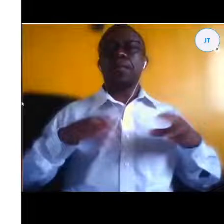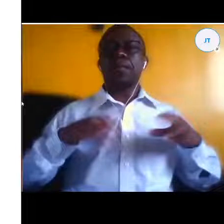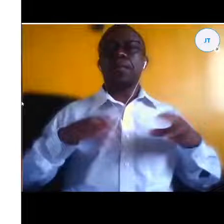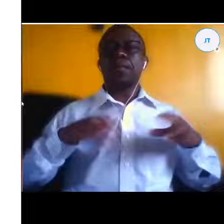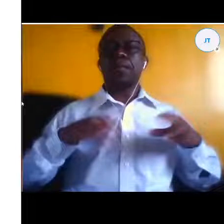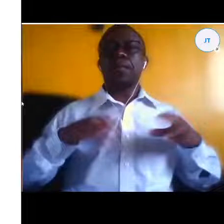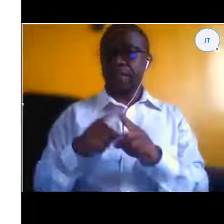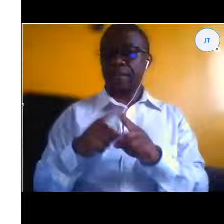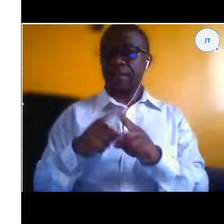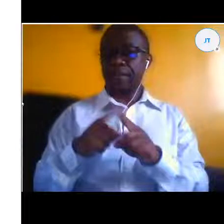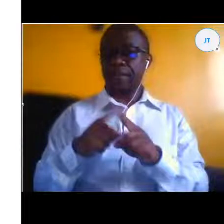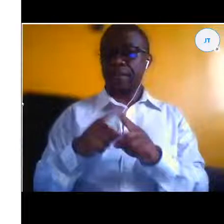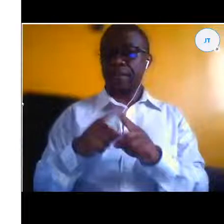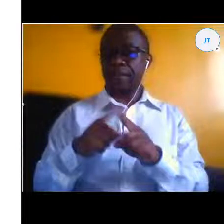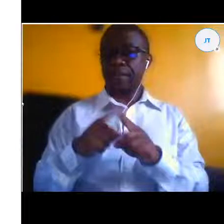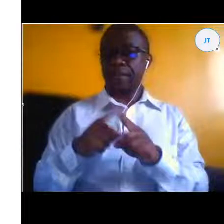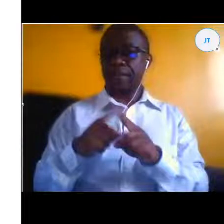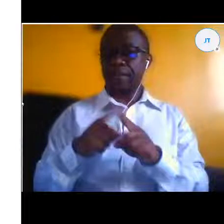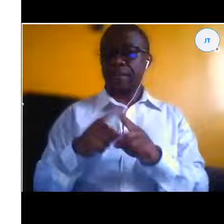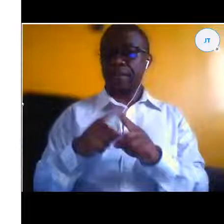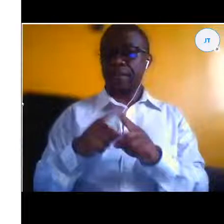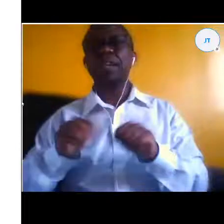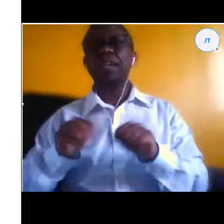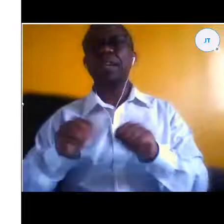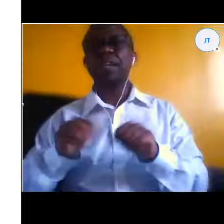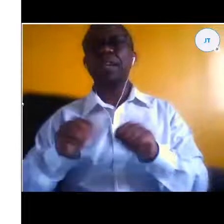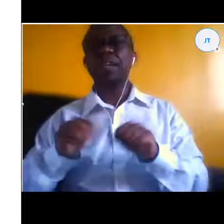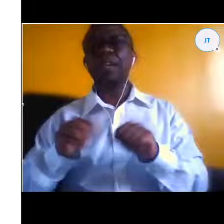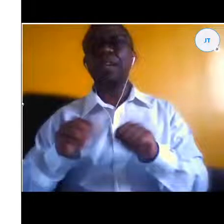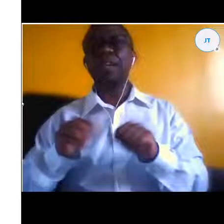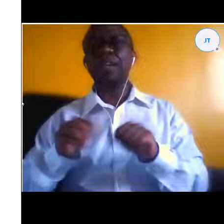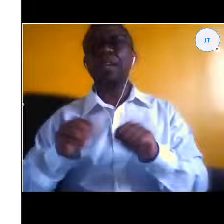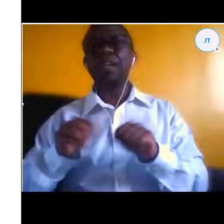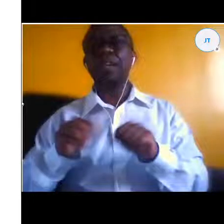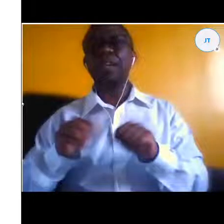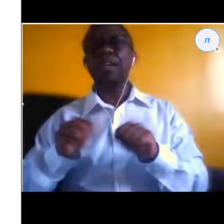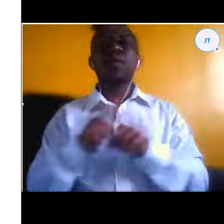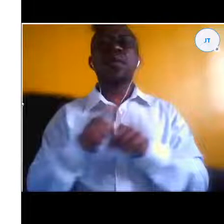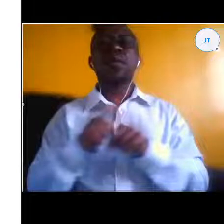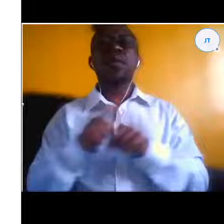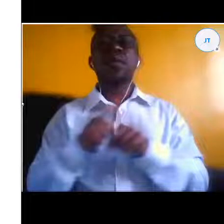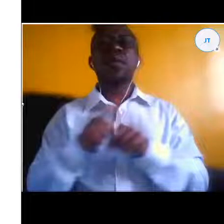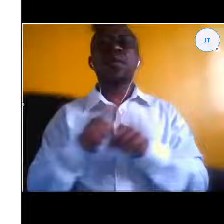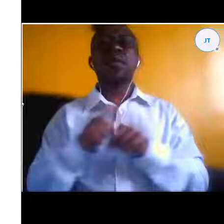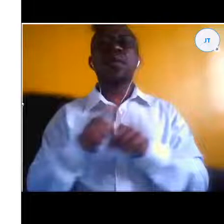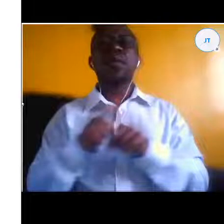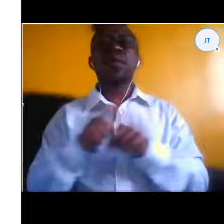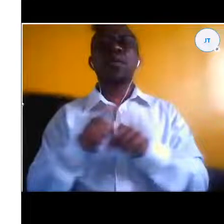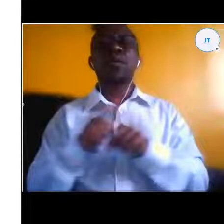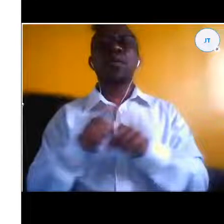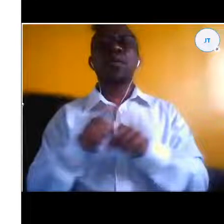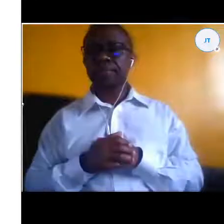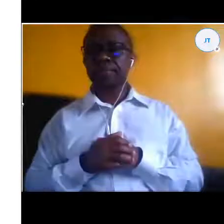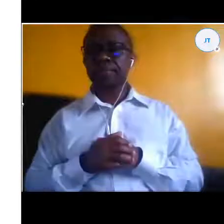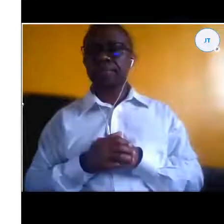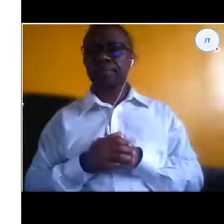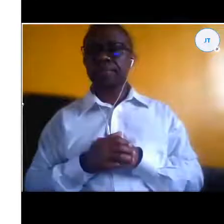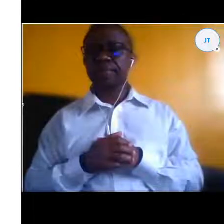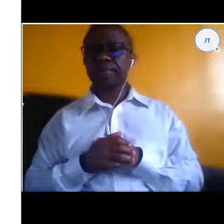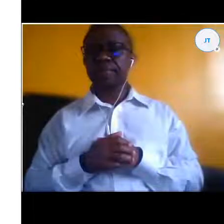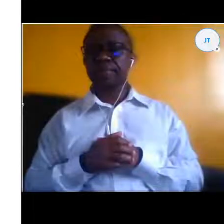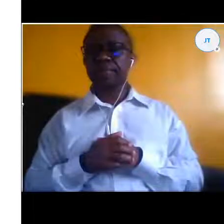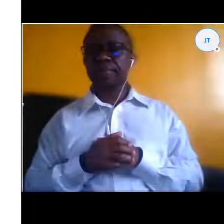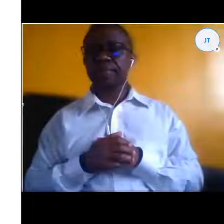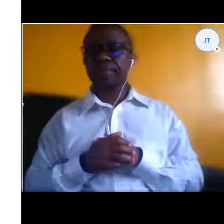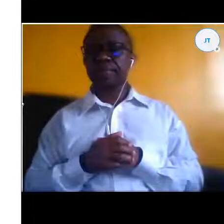us to be better at it and to master how we do it? You saw how I struggled to